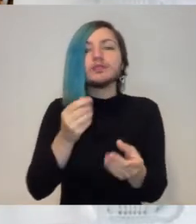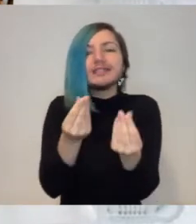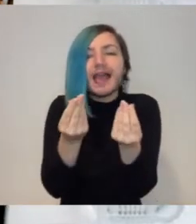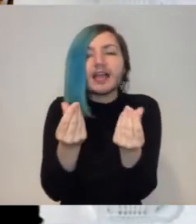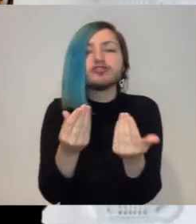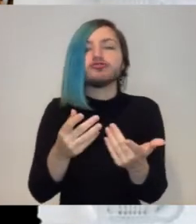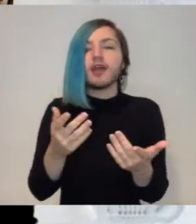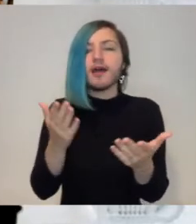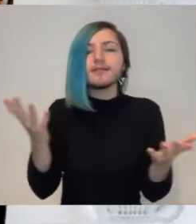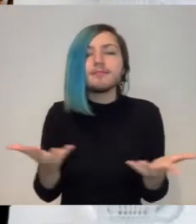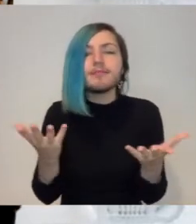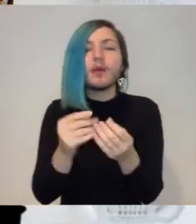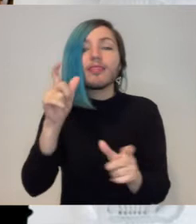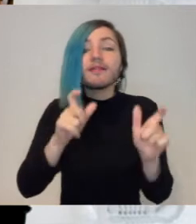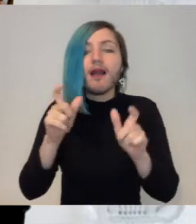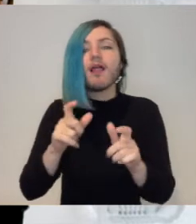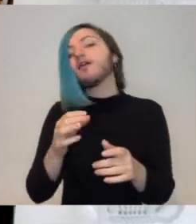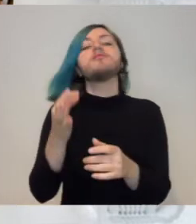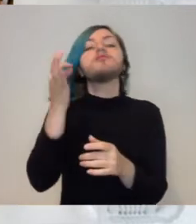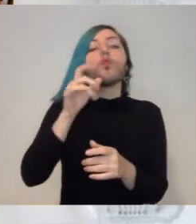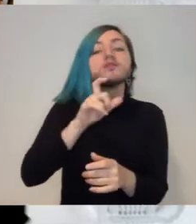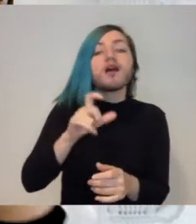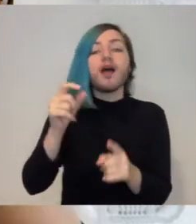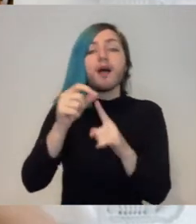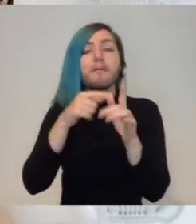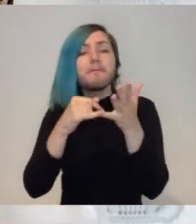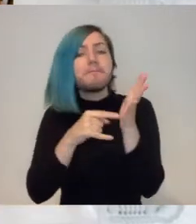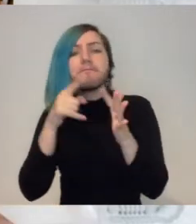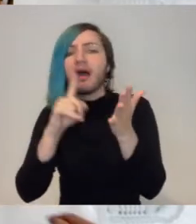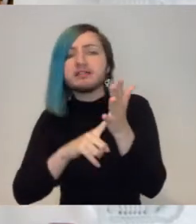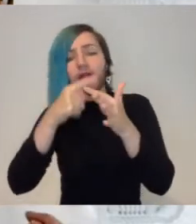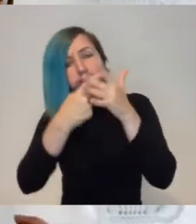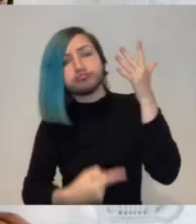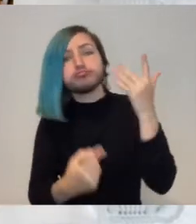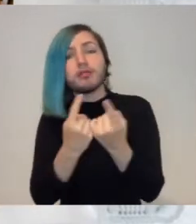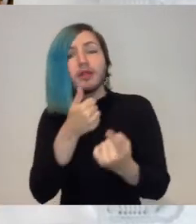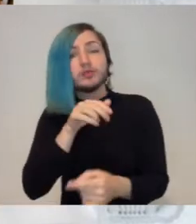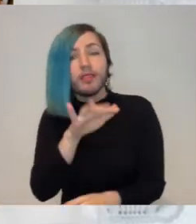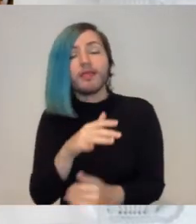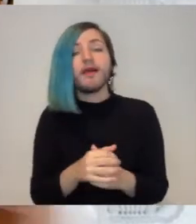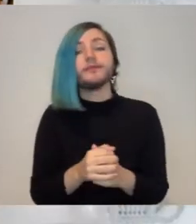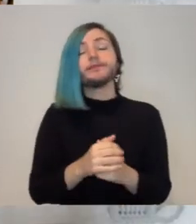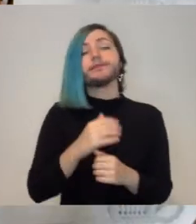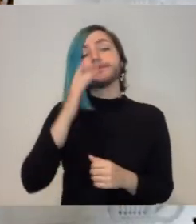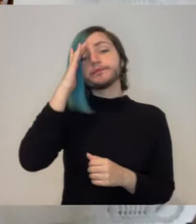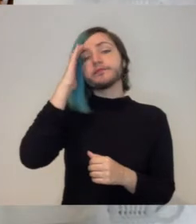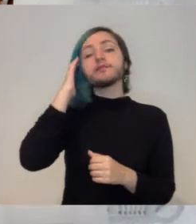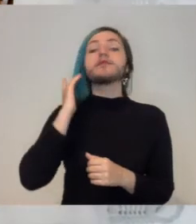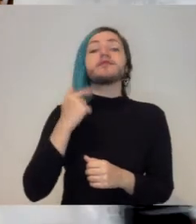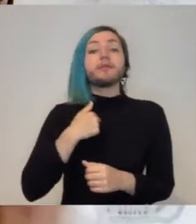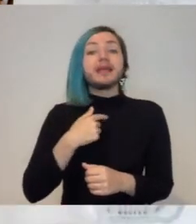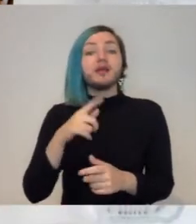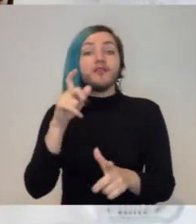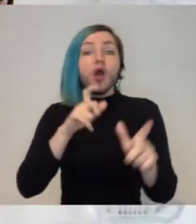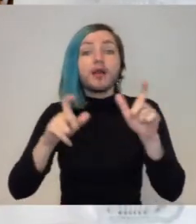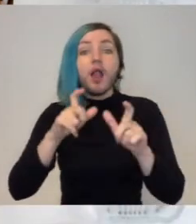and really play around with colour. I've used watercolour, pastel and all sorts of things here. I use an extensive palette